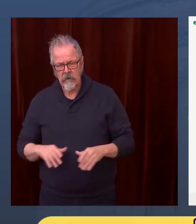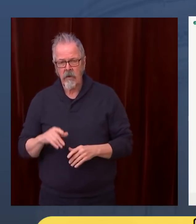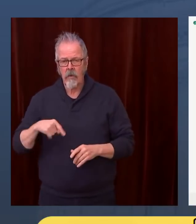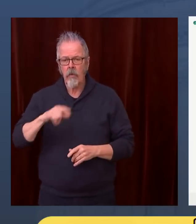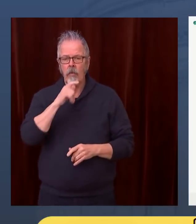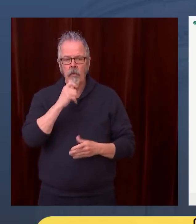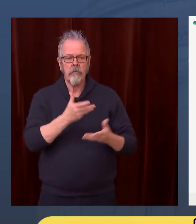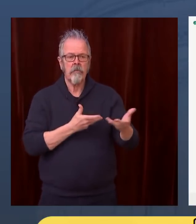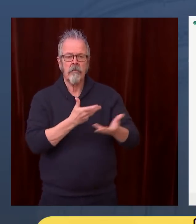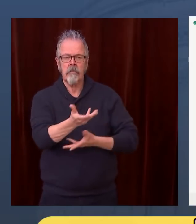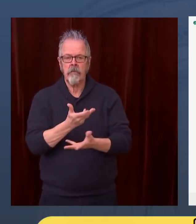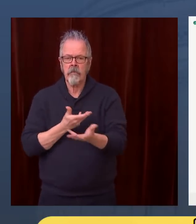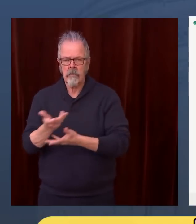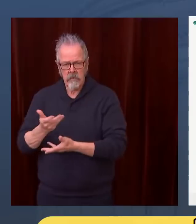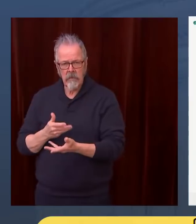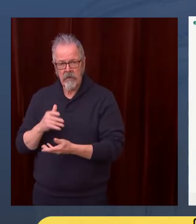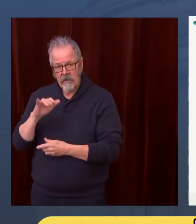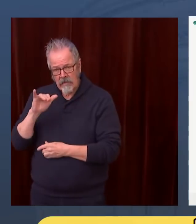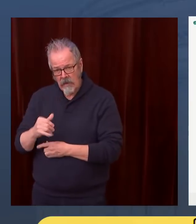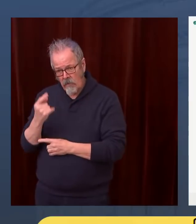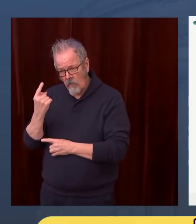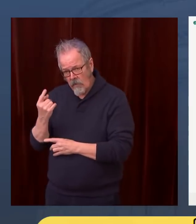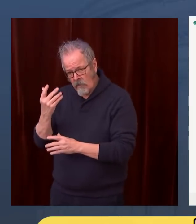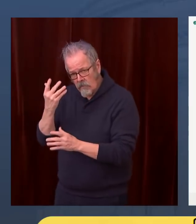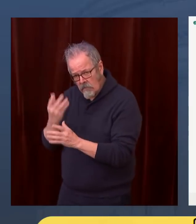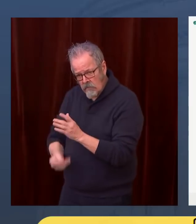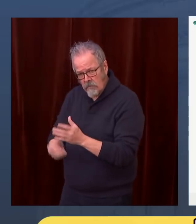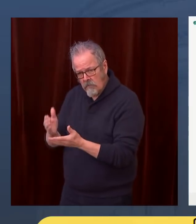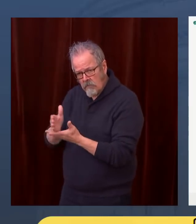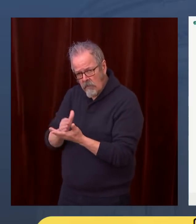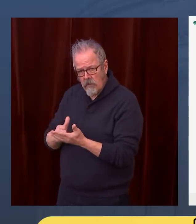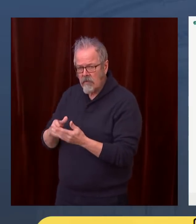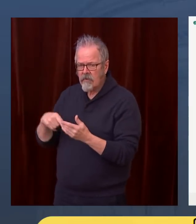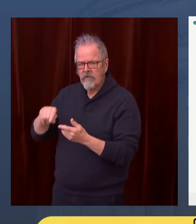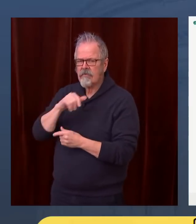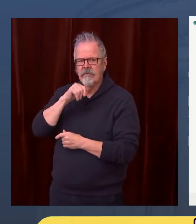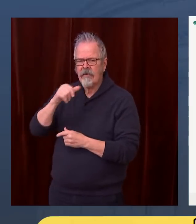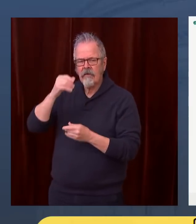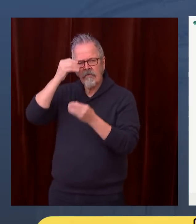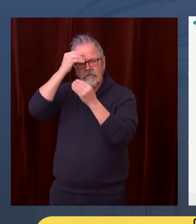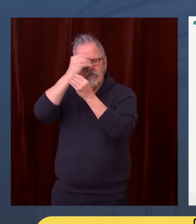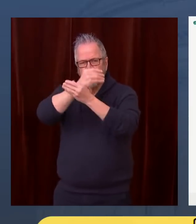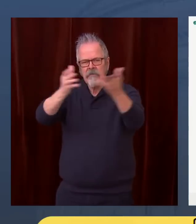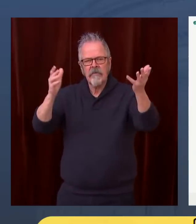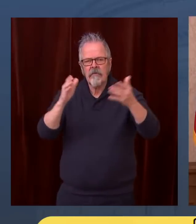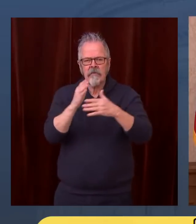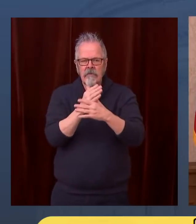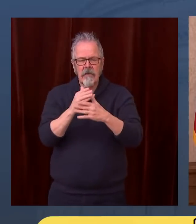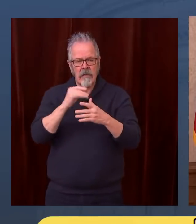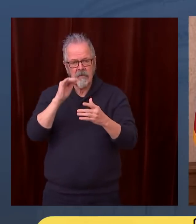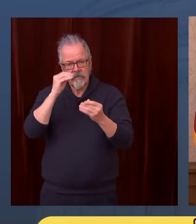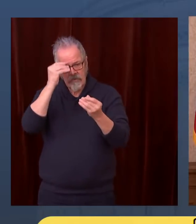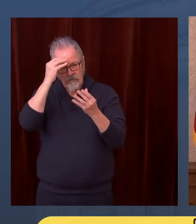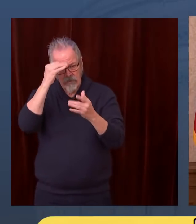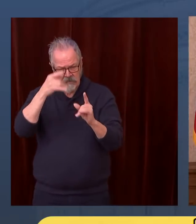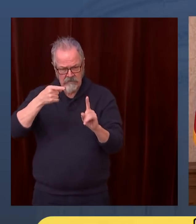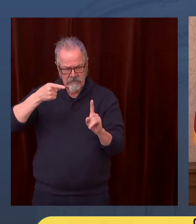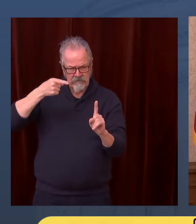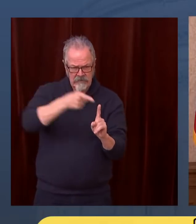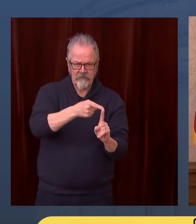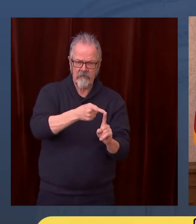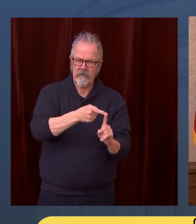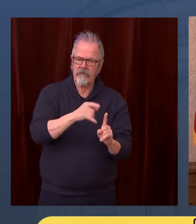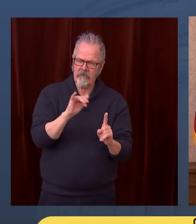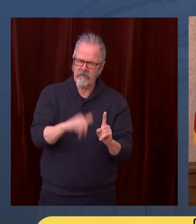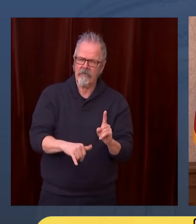that's not been covered. And that is something we're hearing every day from our hospital partners. Thanks, Governor. Yeah, thank you. There is something in